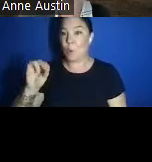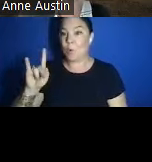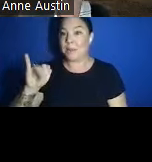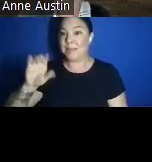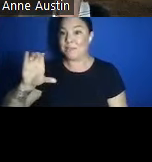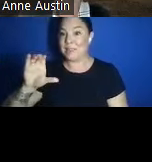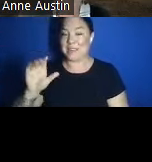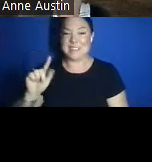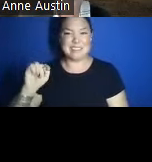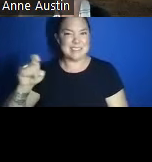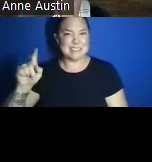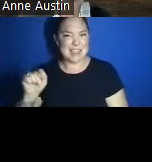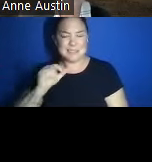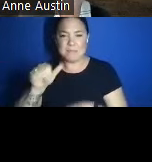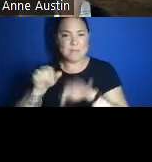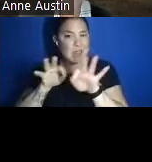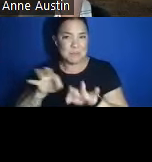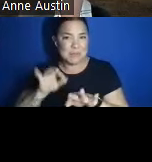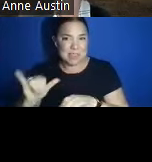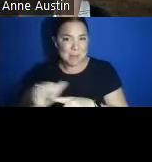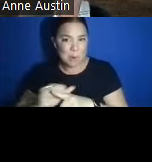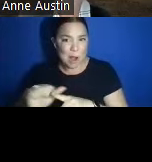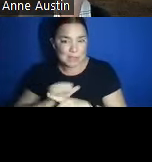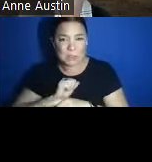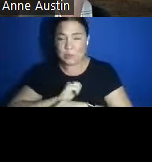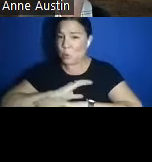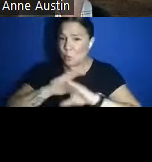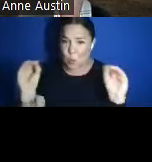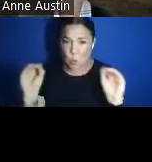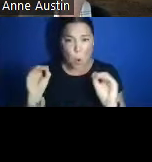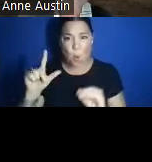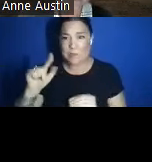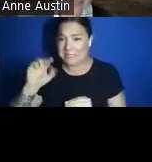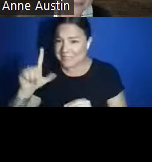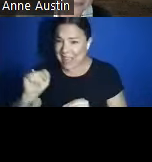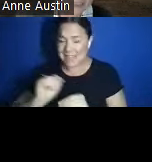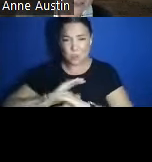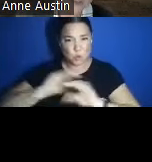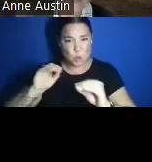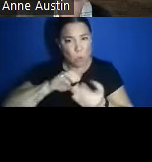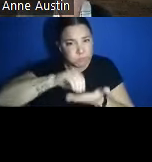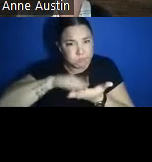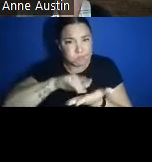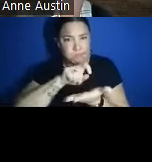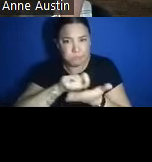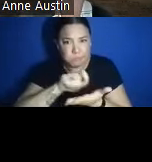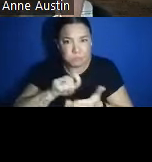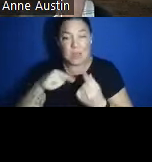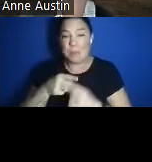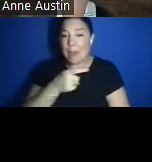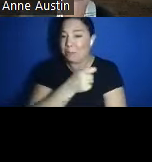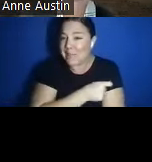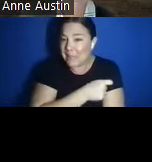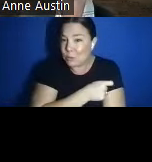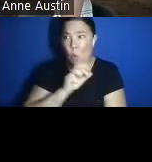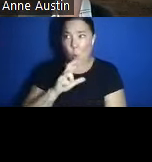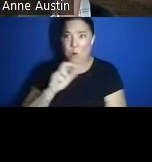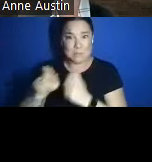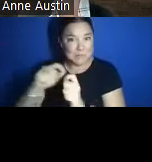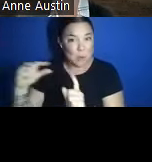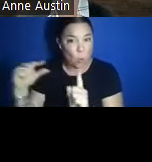practice. I know of no unambiguous textual descriptions of someone getting a tattoo or a word we could translate